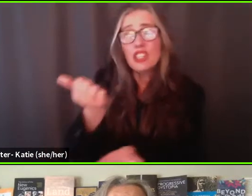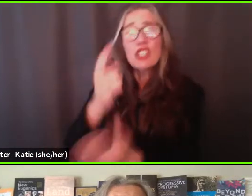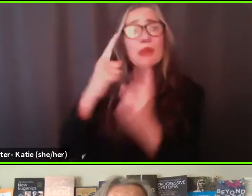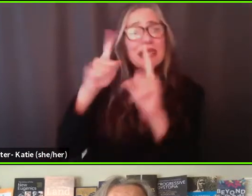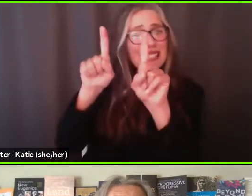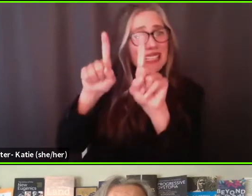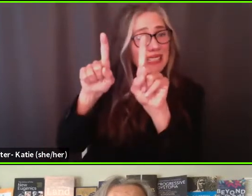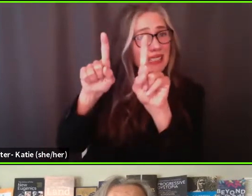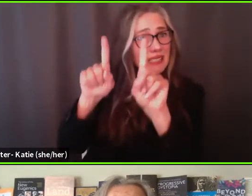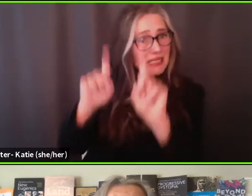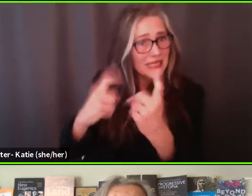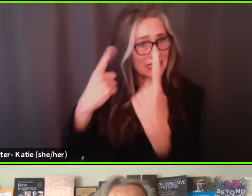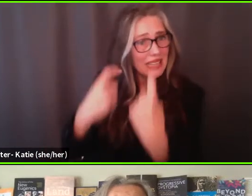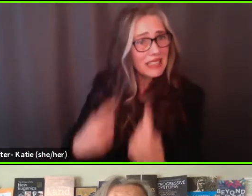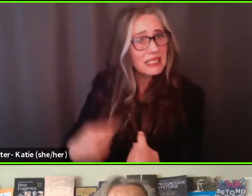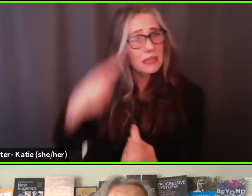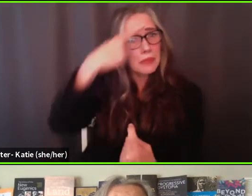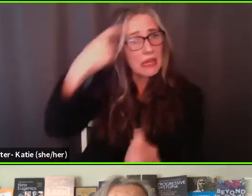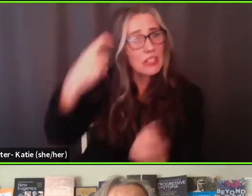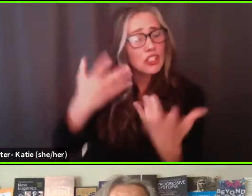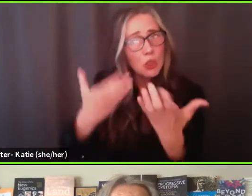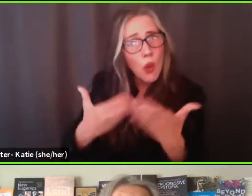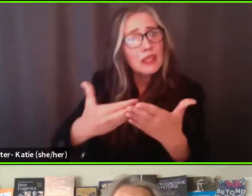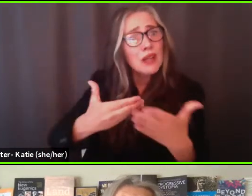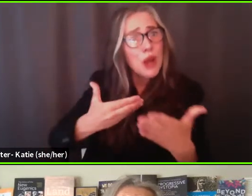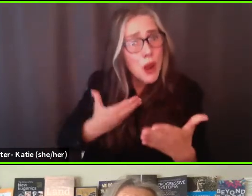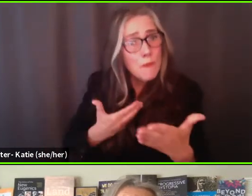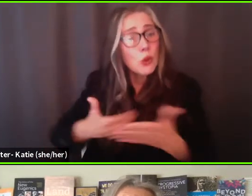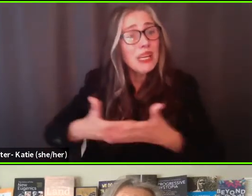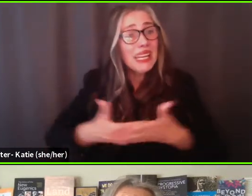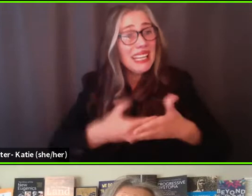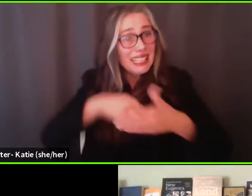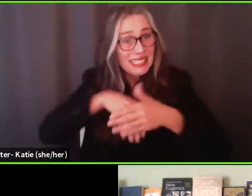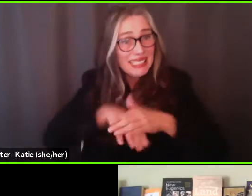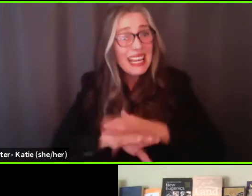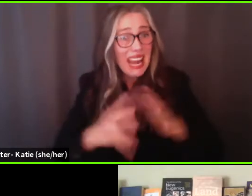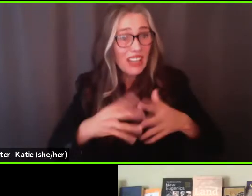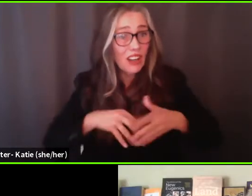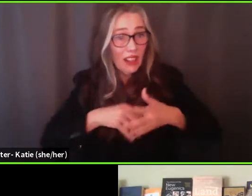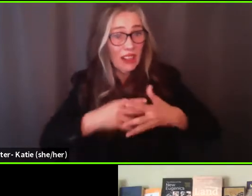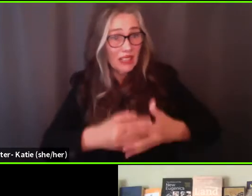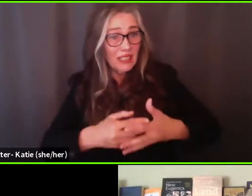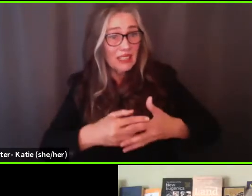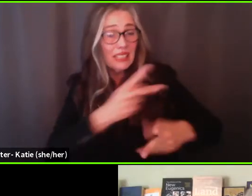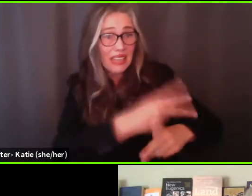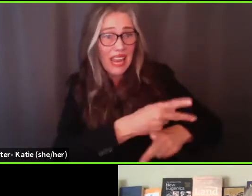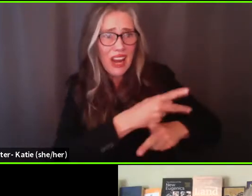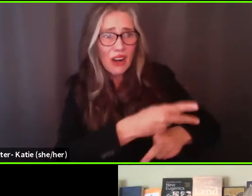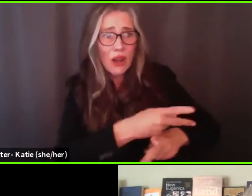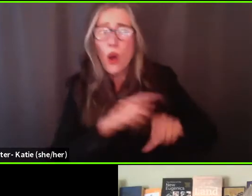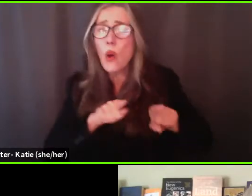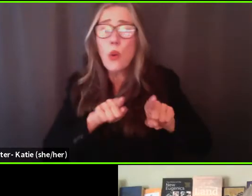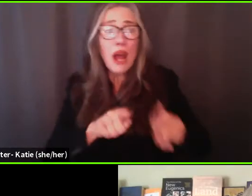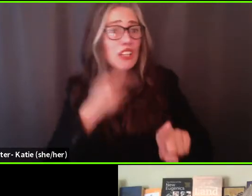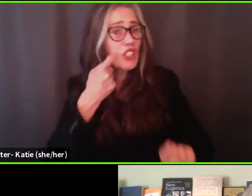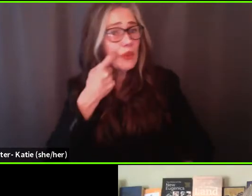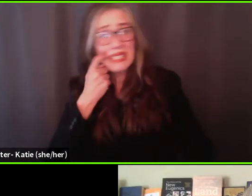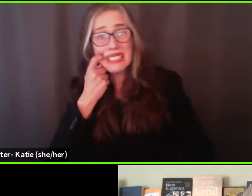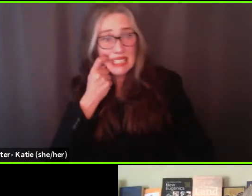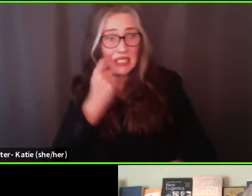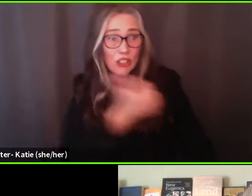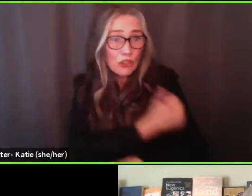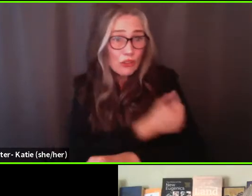that it was important for her to get prenatal care and so she was while she was addicted to drugs she'd never missed a single prenatal care